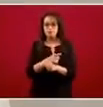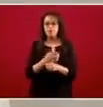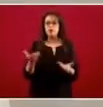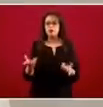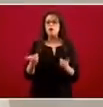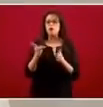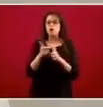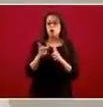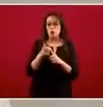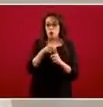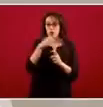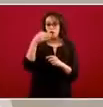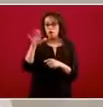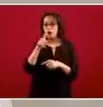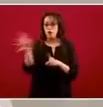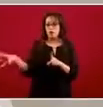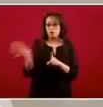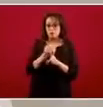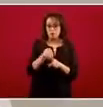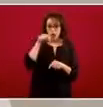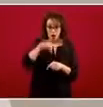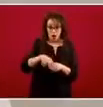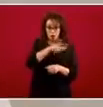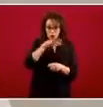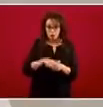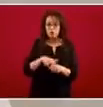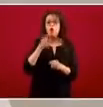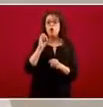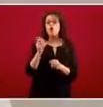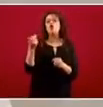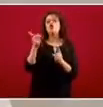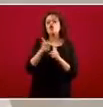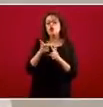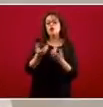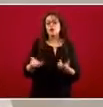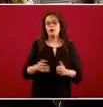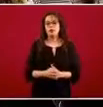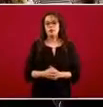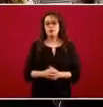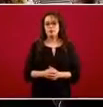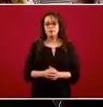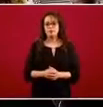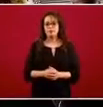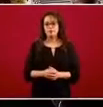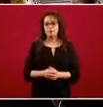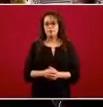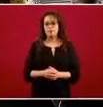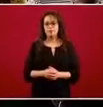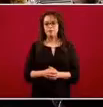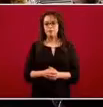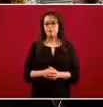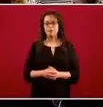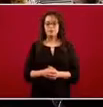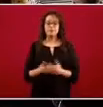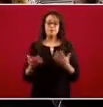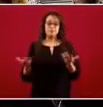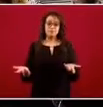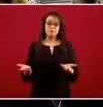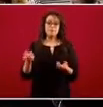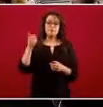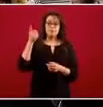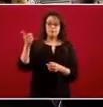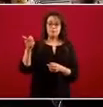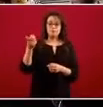to analyze so we can determine whether in Coahuila we should or not judge it